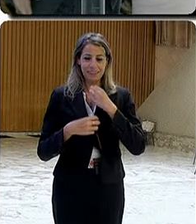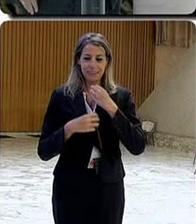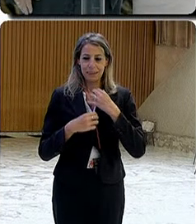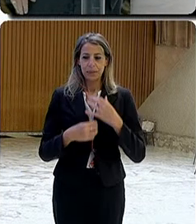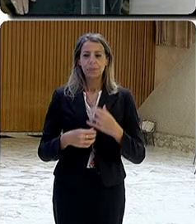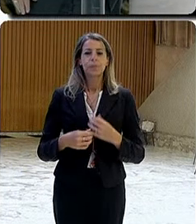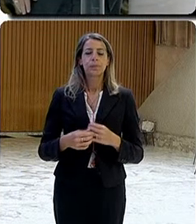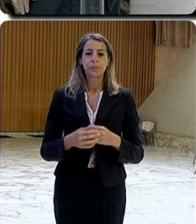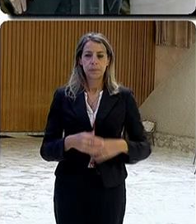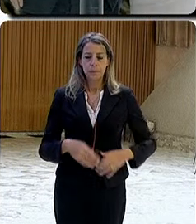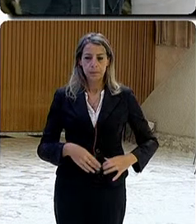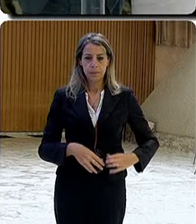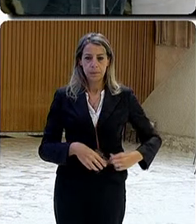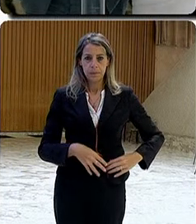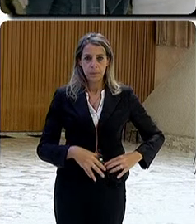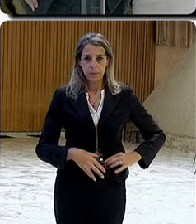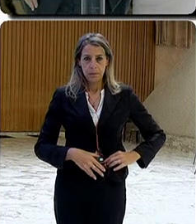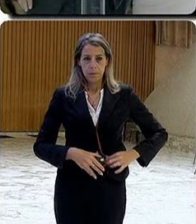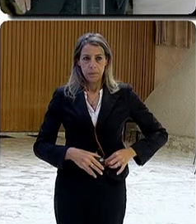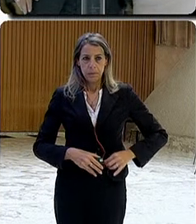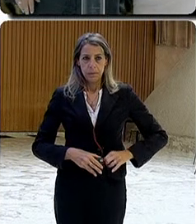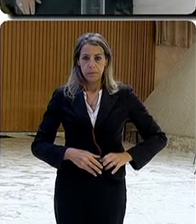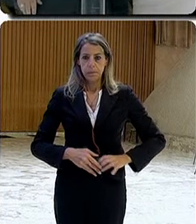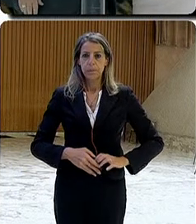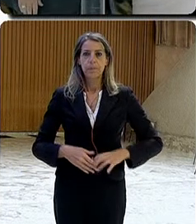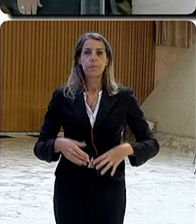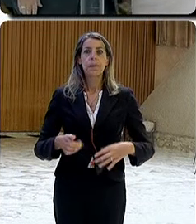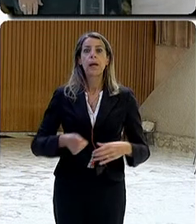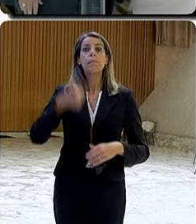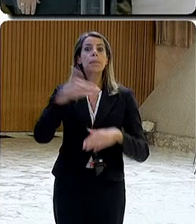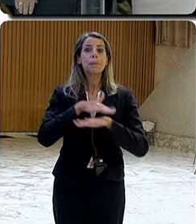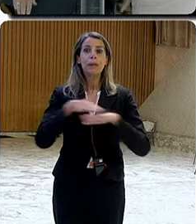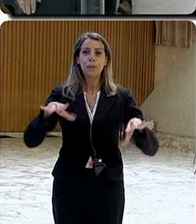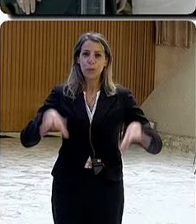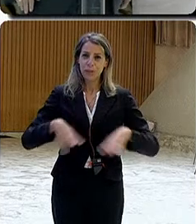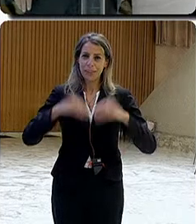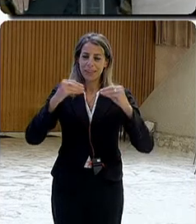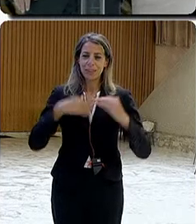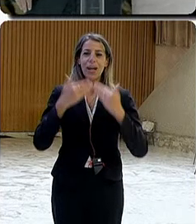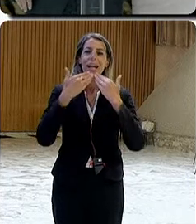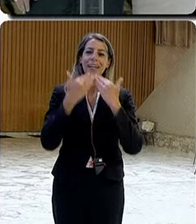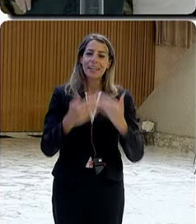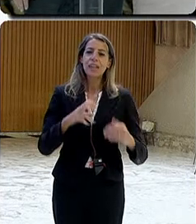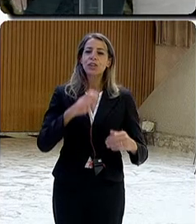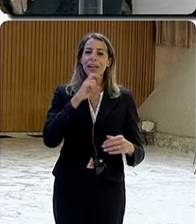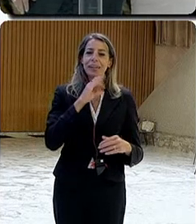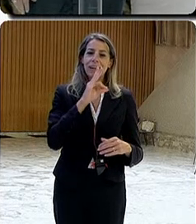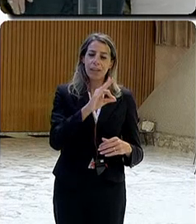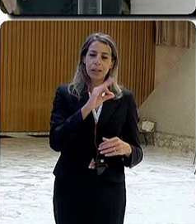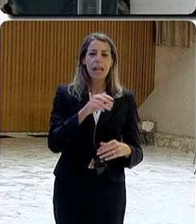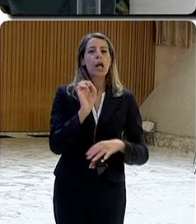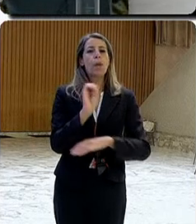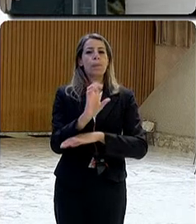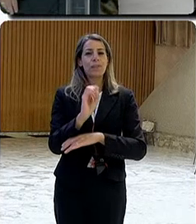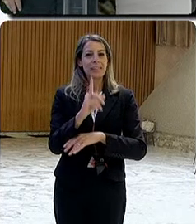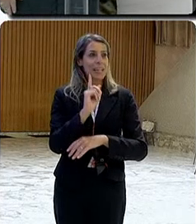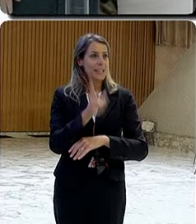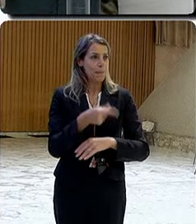So, first of all, I wanted to begin by thanking Cardinal Farrell and Professor Gambino for their kind invitation in what can only be described